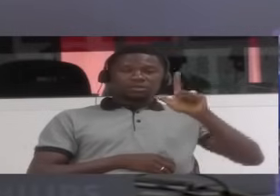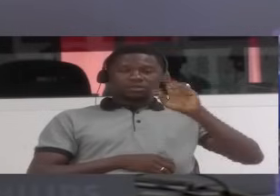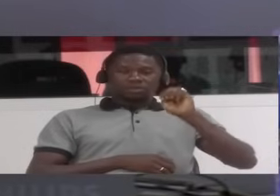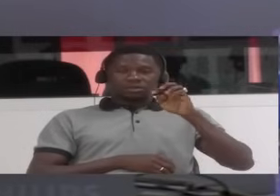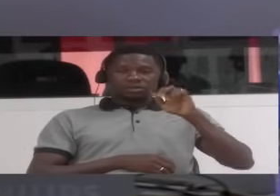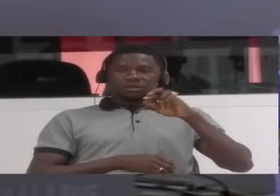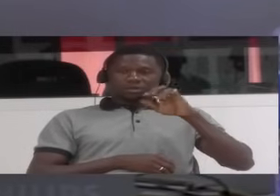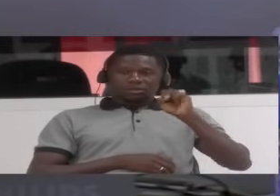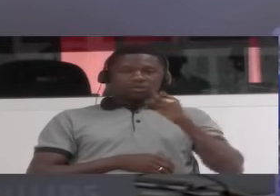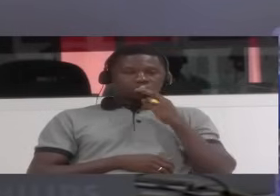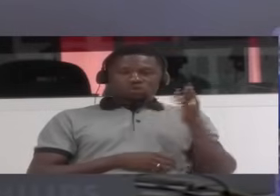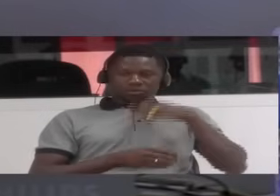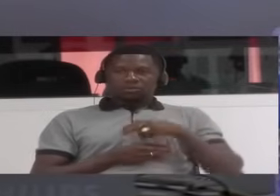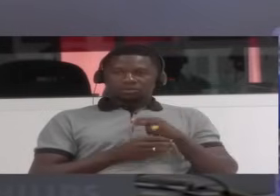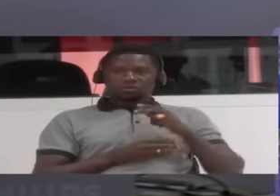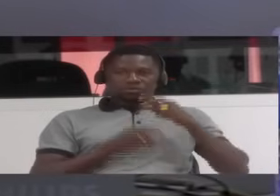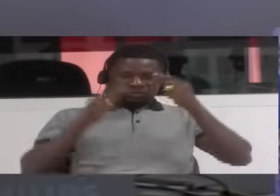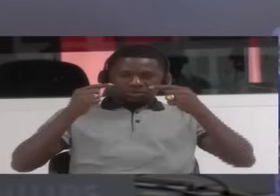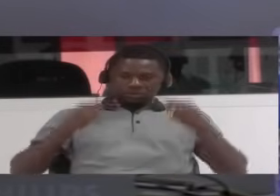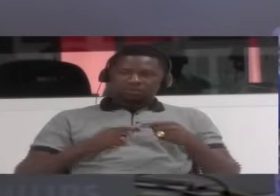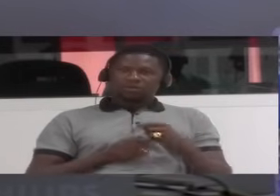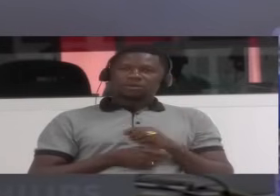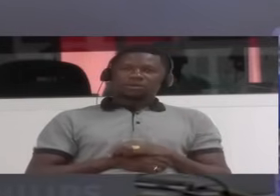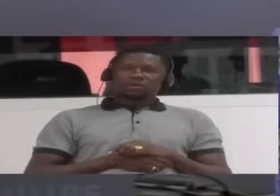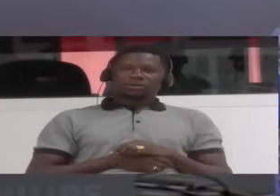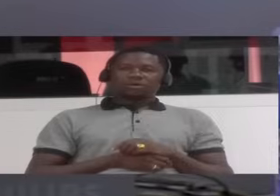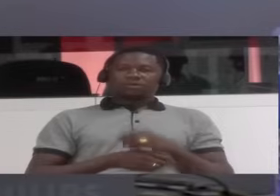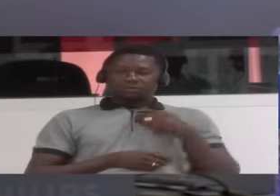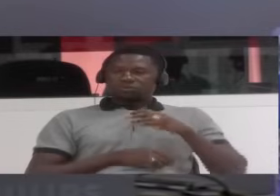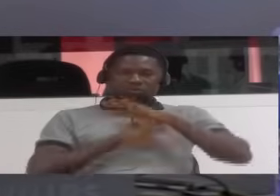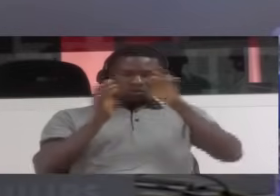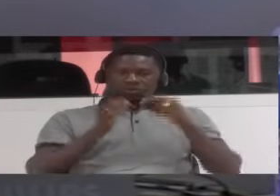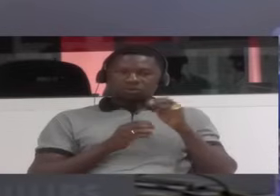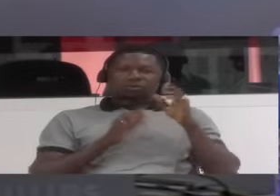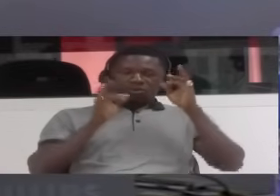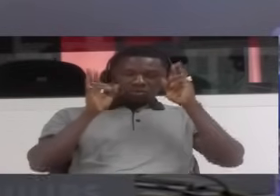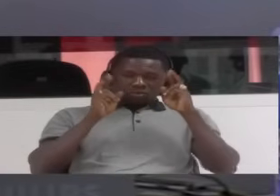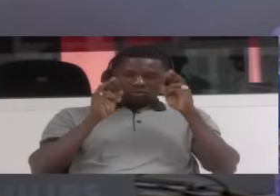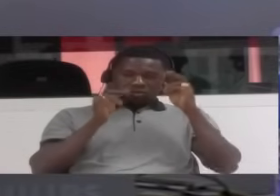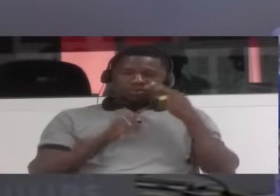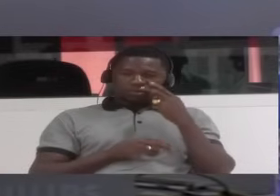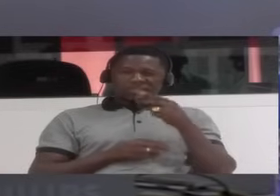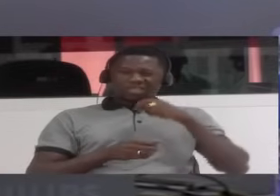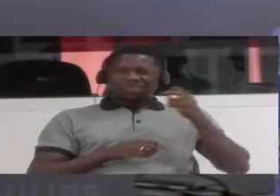testify. Of course, we would all appreciate that terrible crimes have been committed.